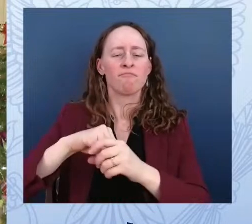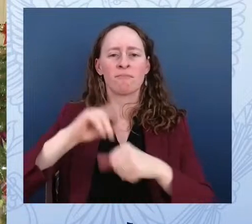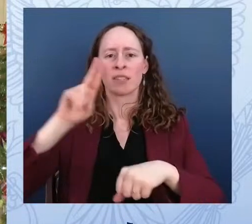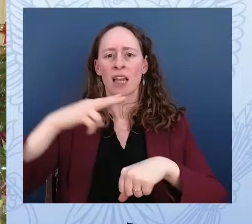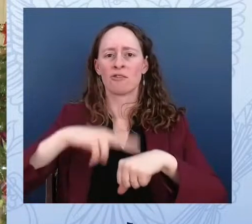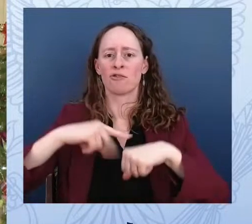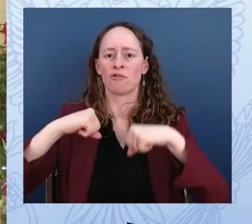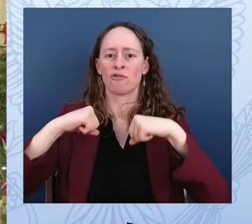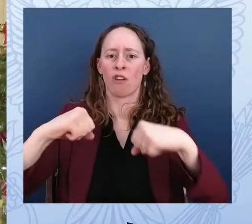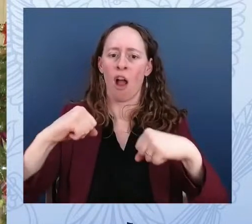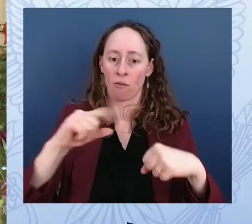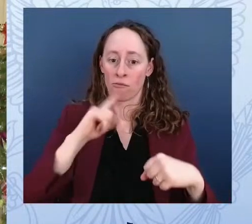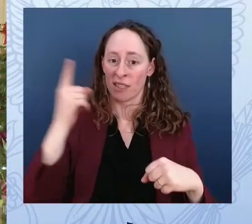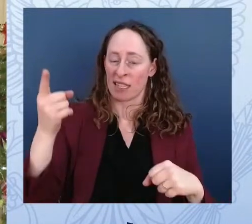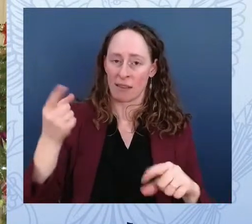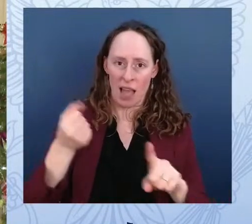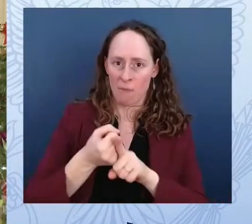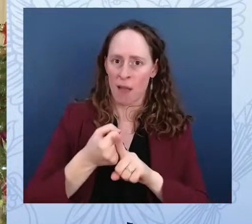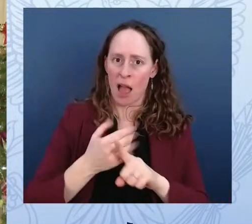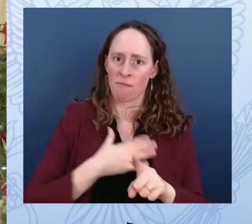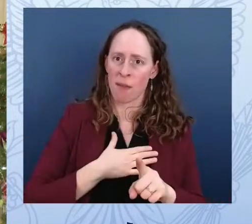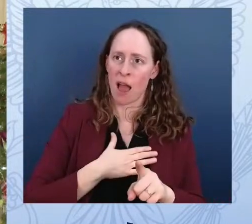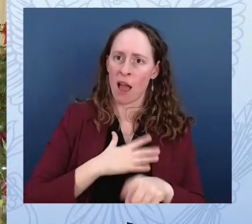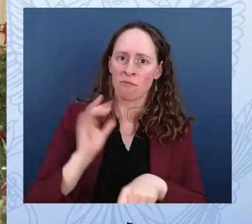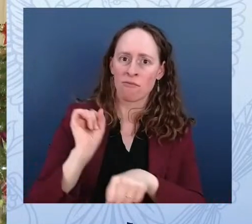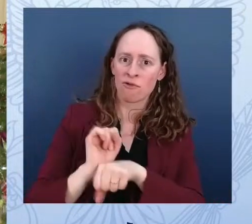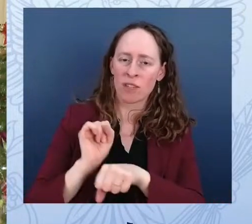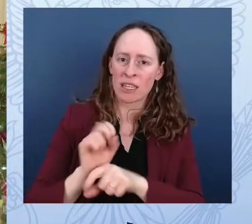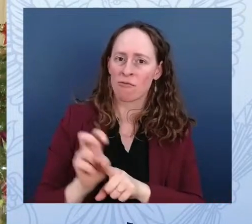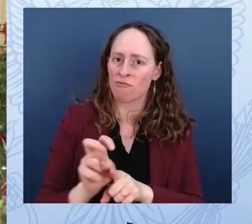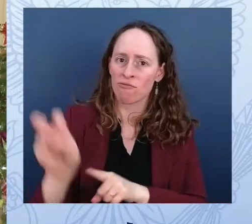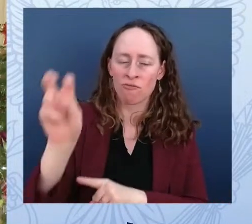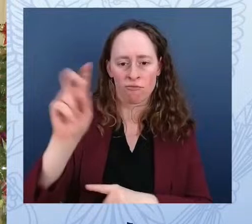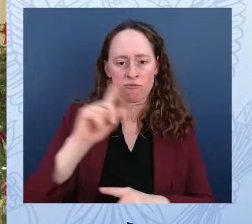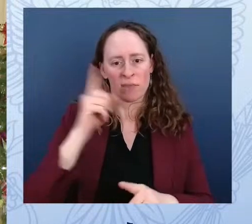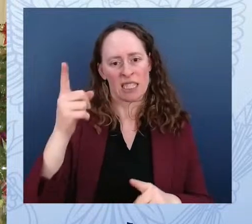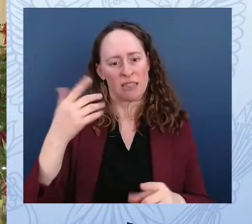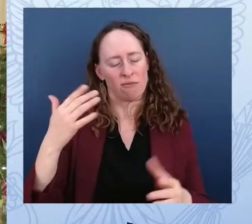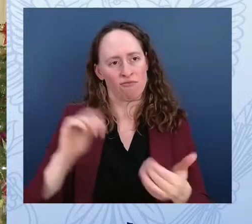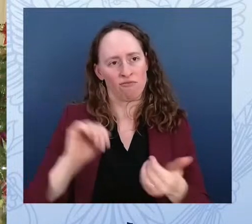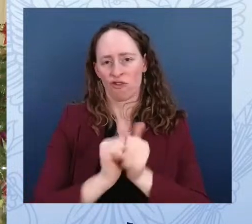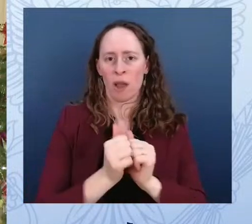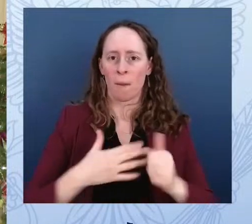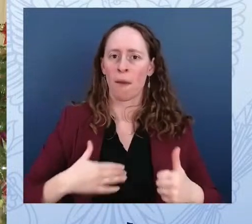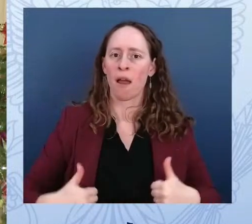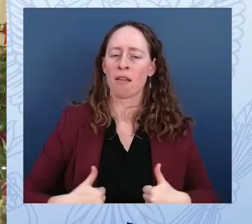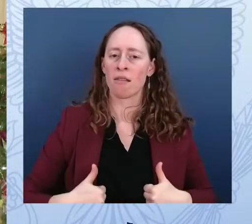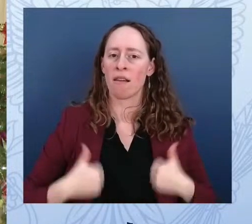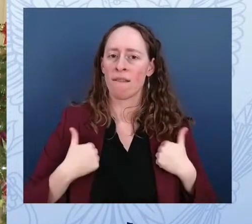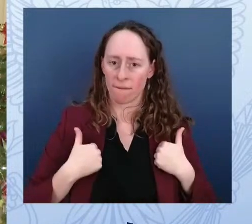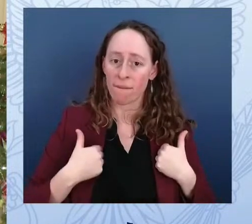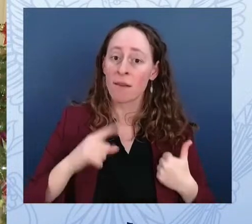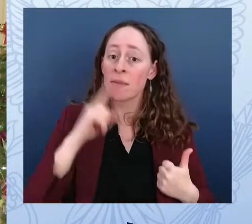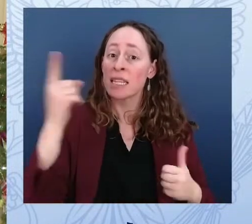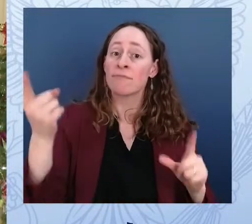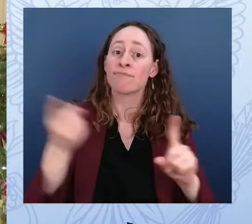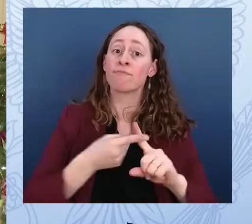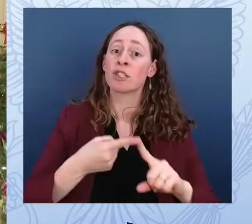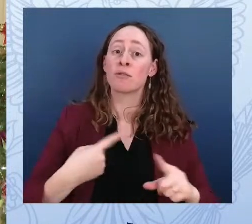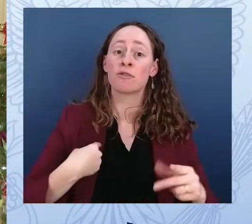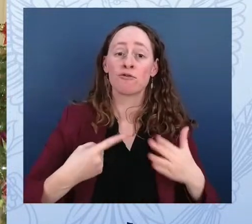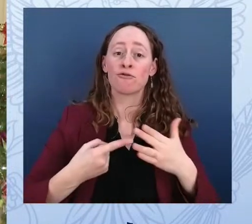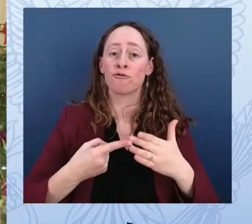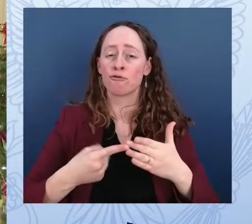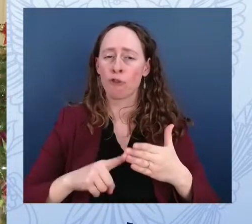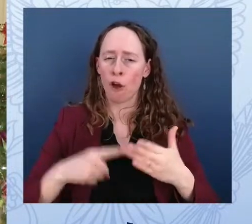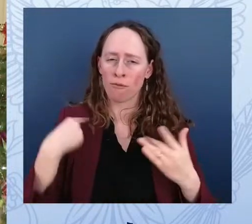that I could have never imagined. My journey began when I was trying to figure out my career path after graduating